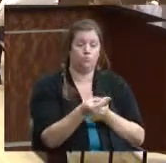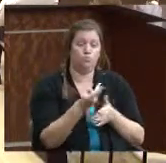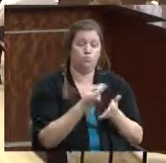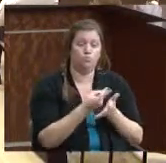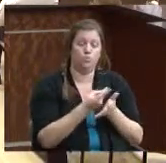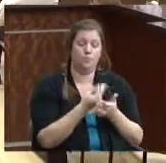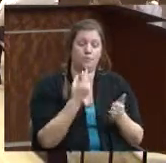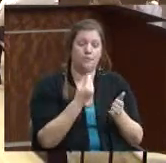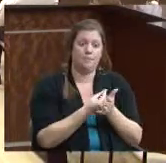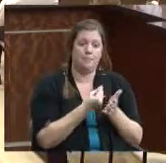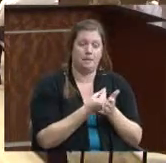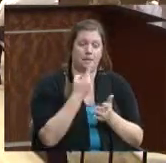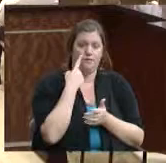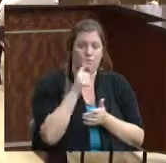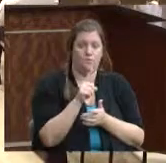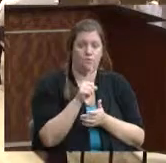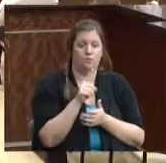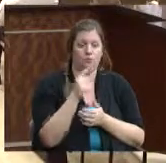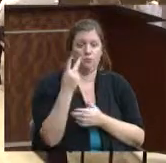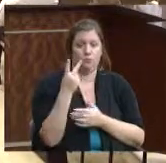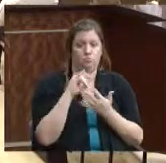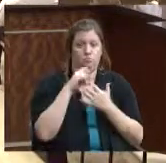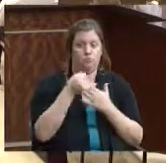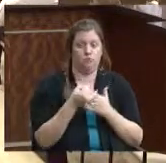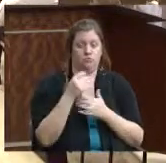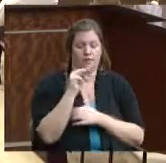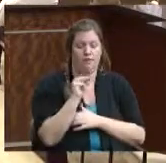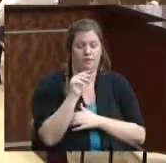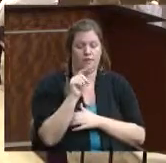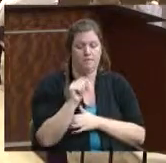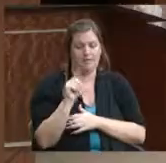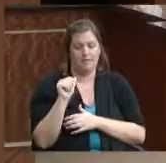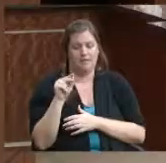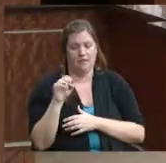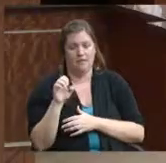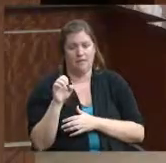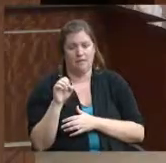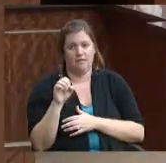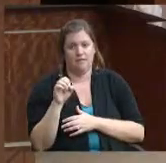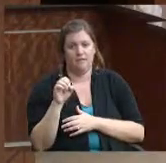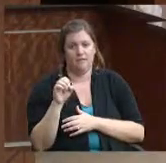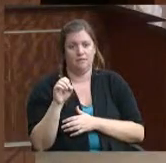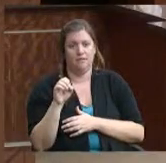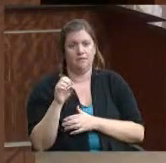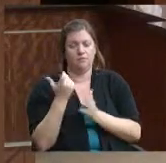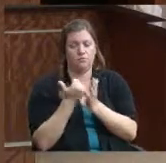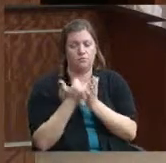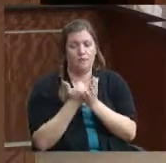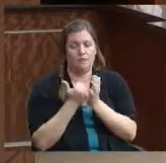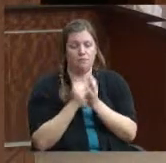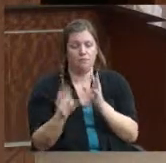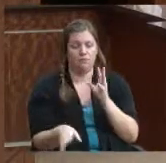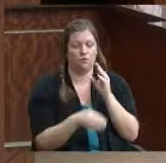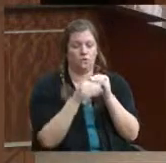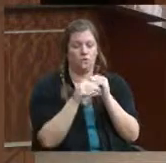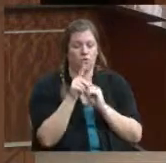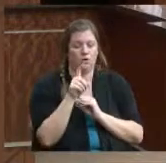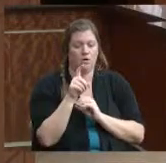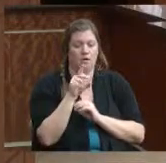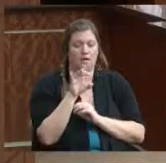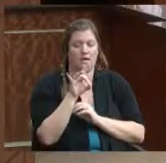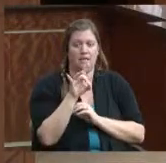approve the award of this contract to MT Laney Company out of Eldensburg, Maryland, in the total amount of